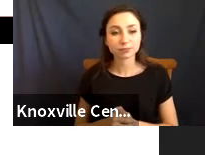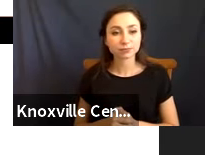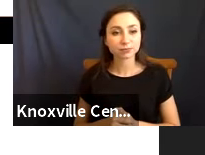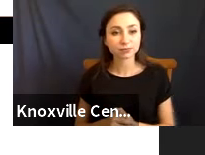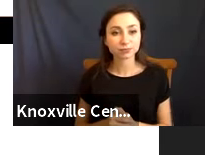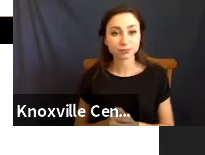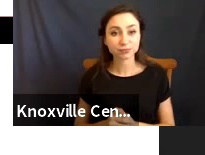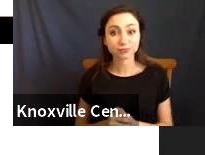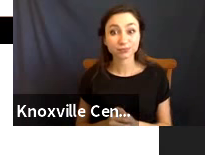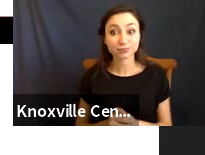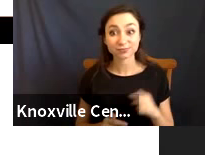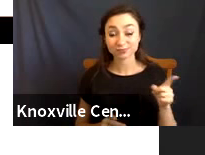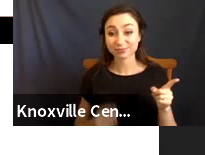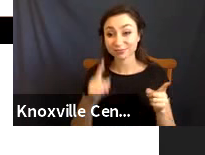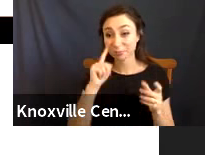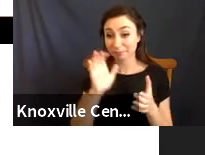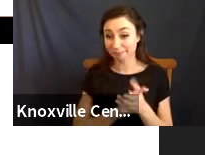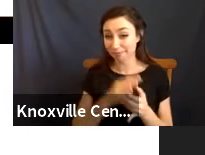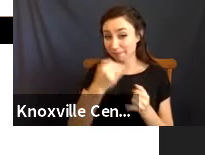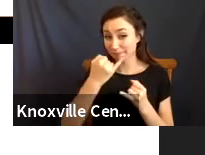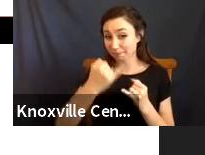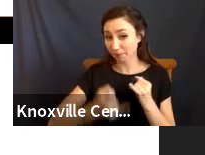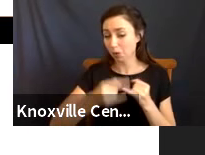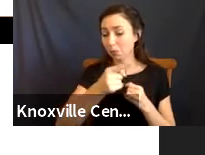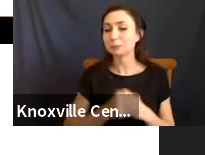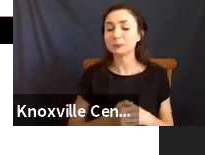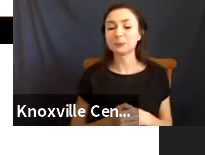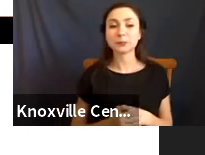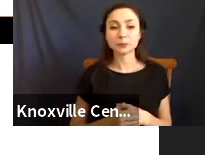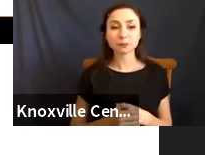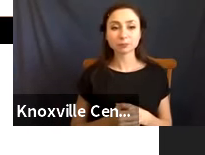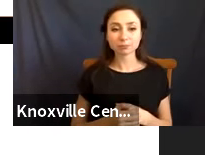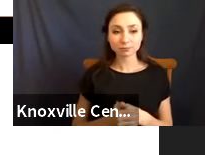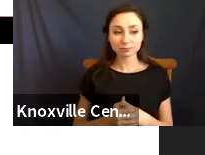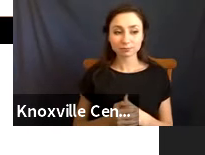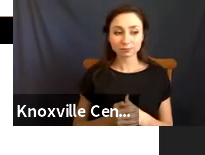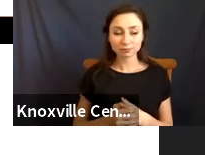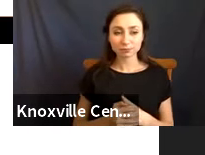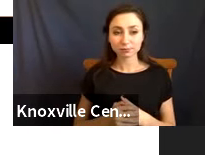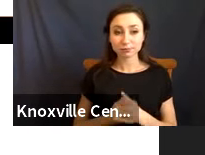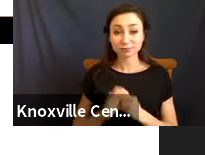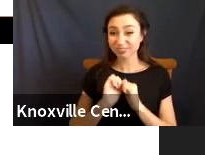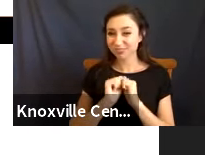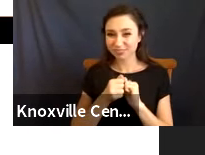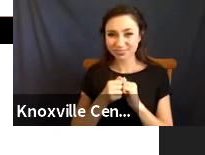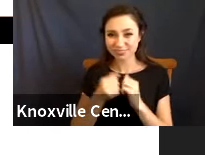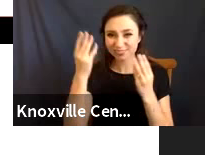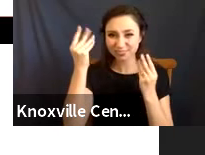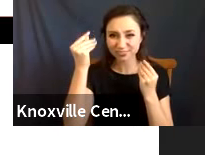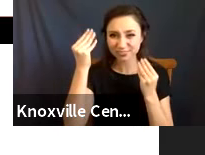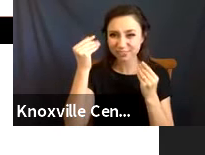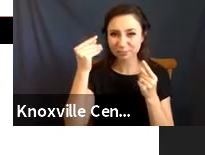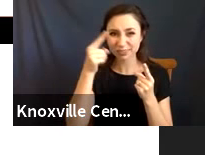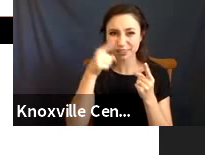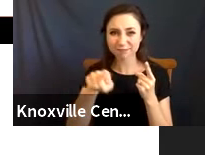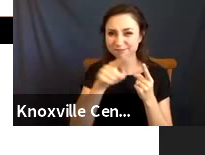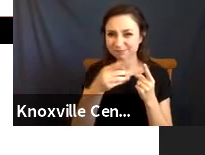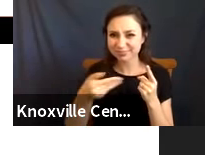is, I believe, my final slide. And so then how do you think about some of these things?